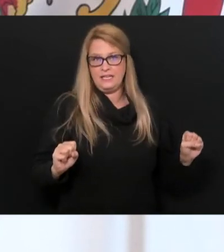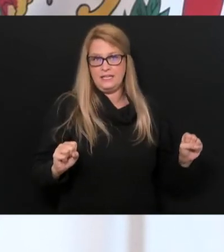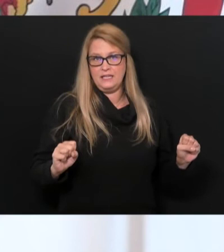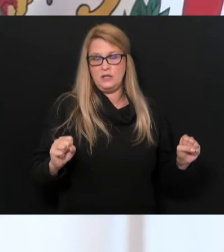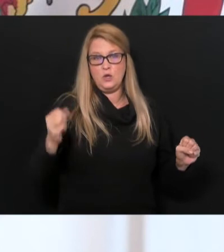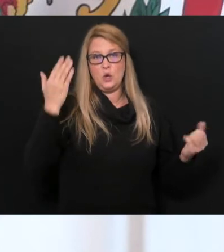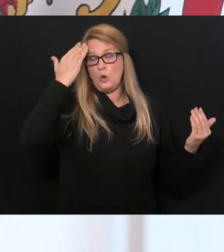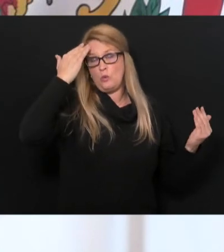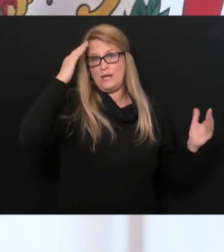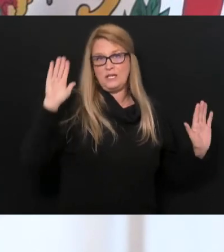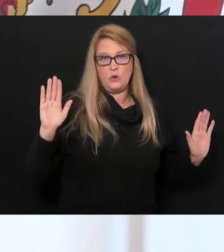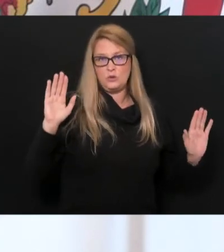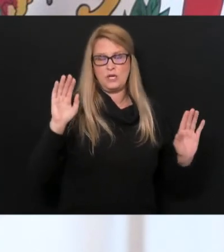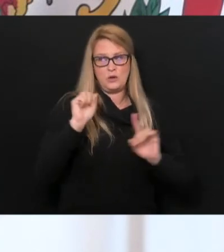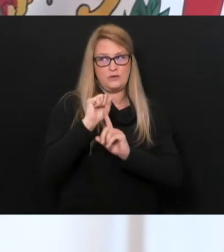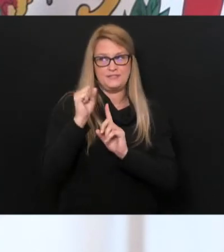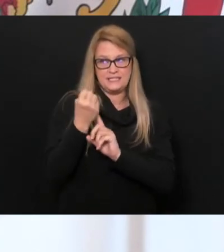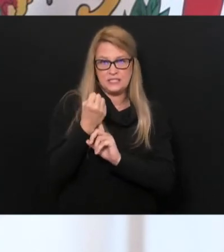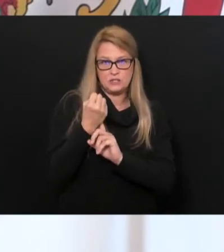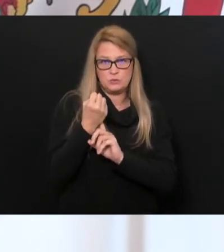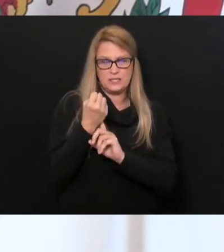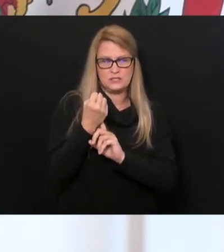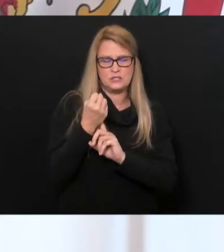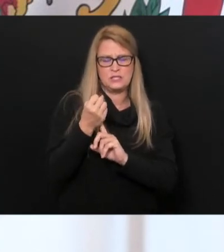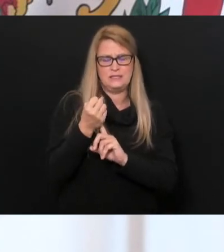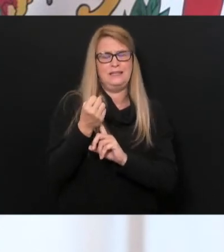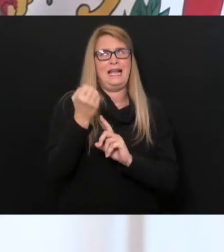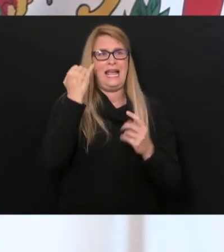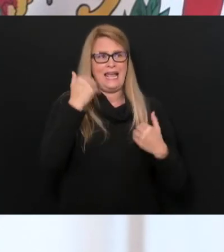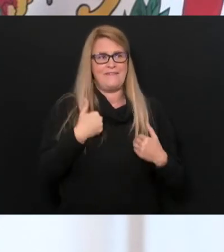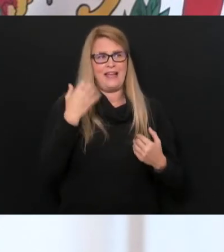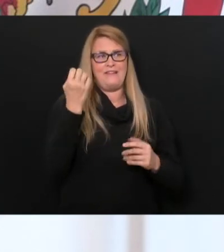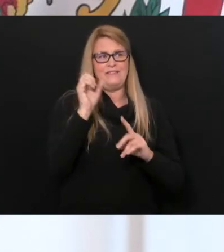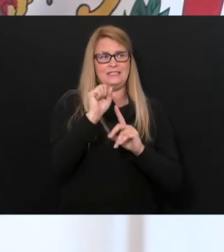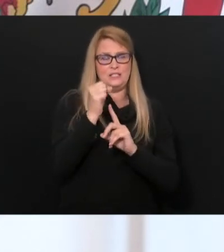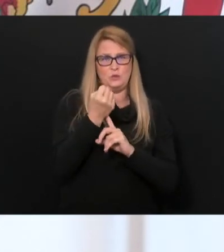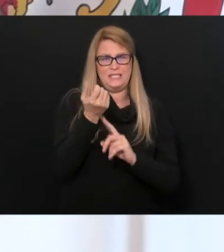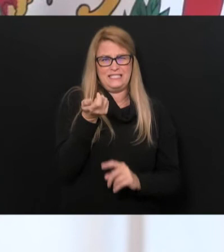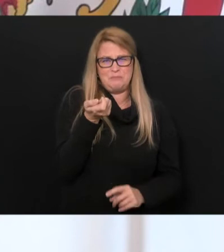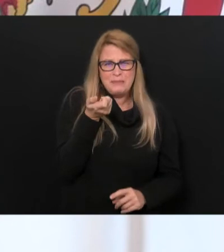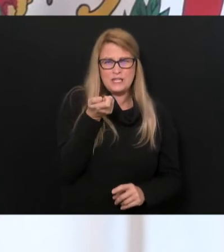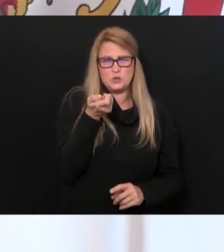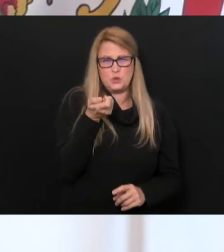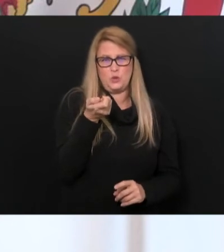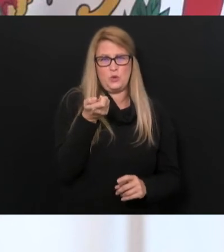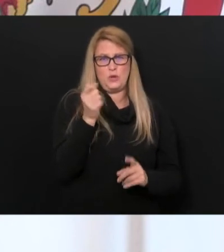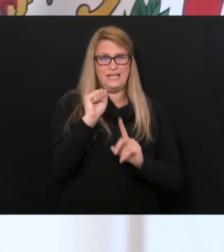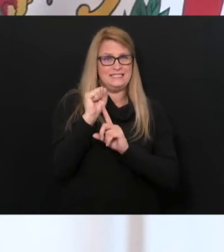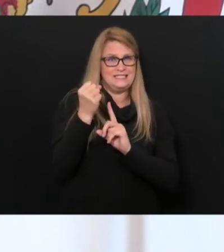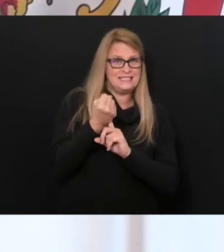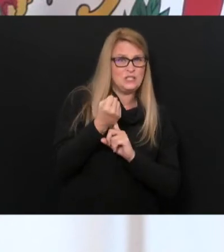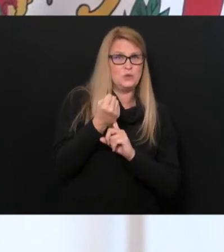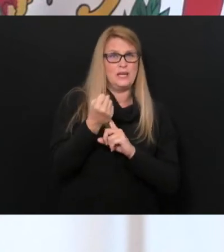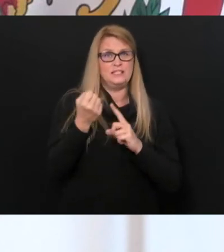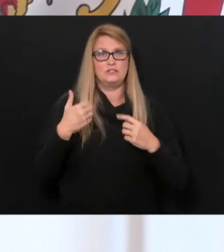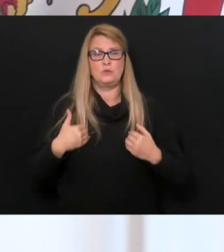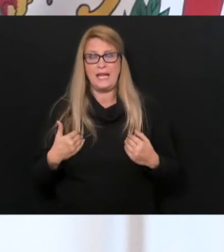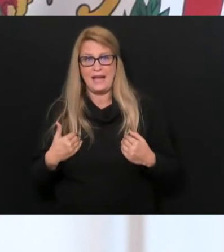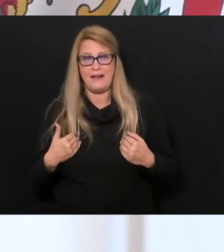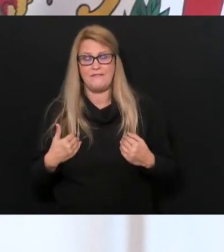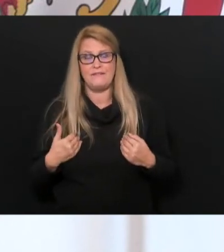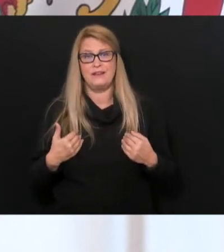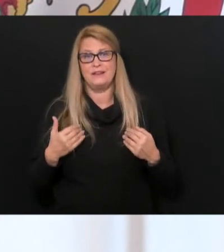of situations, I don't think, are very, very minuscule, very, very minuscule of situations that we have